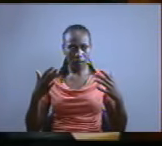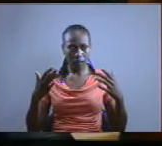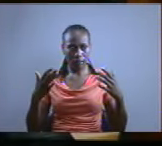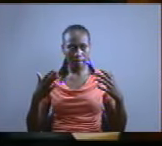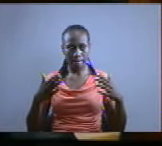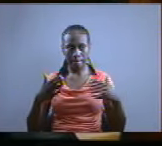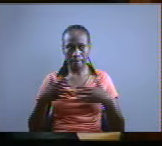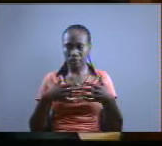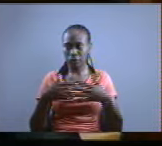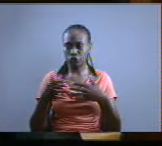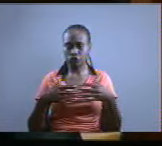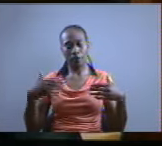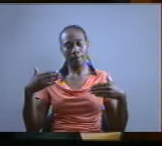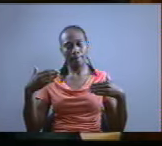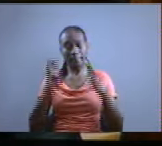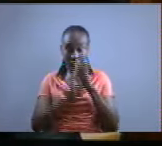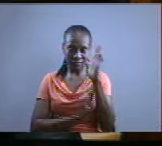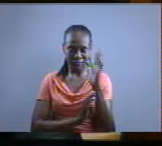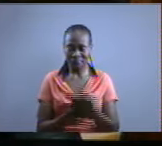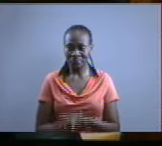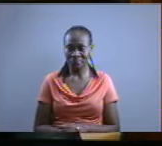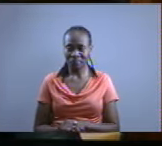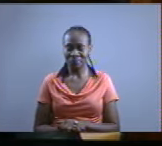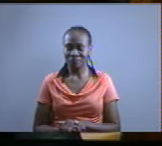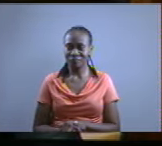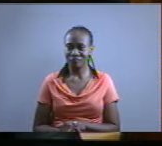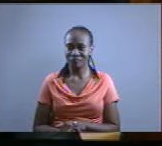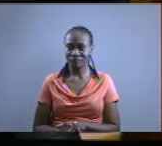Honorable Minister of Arts and Culture.